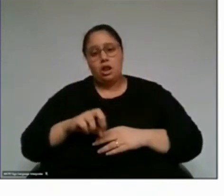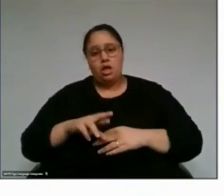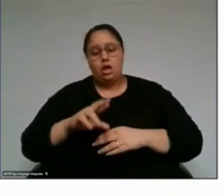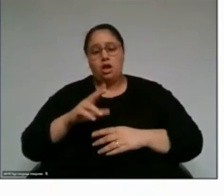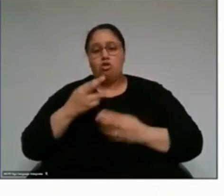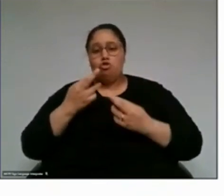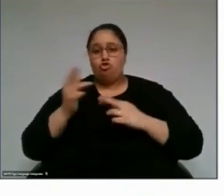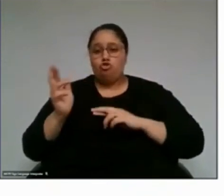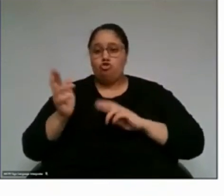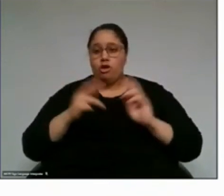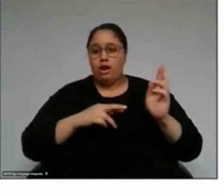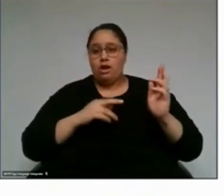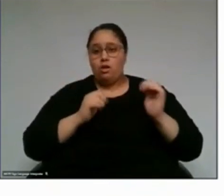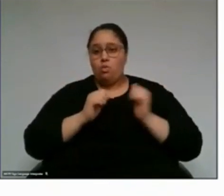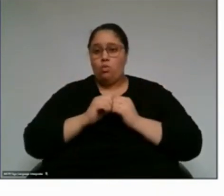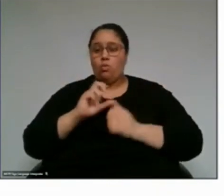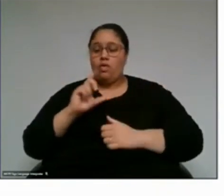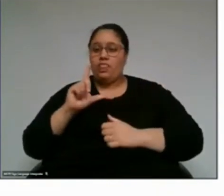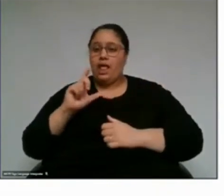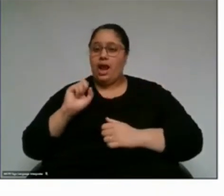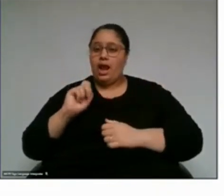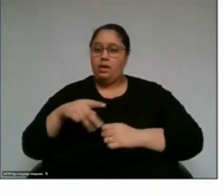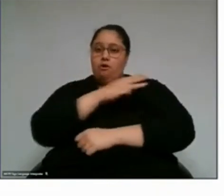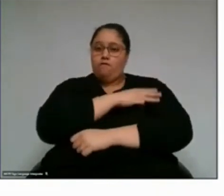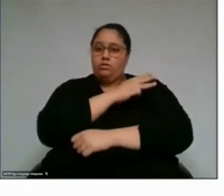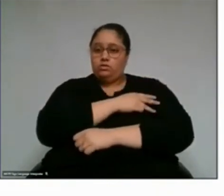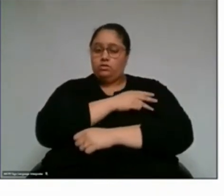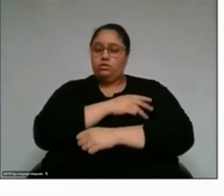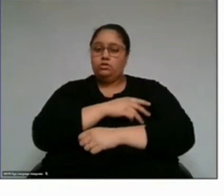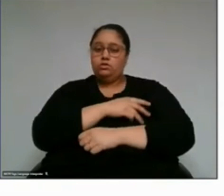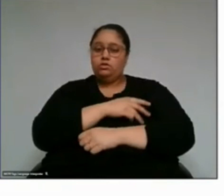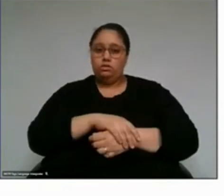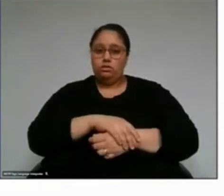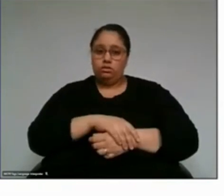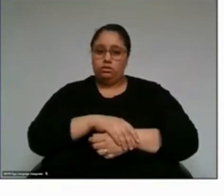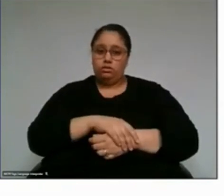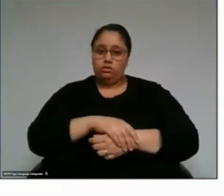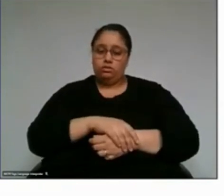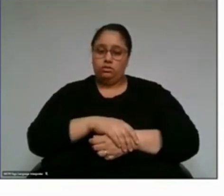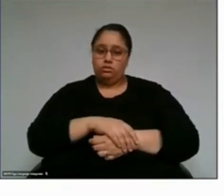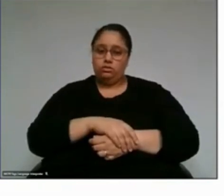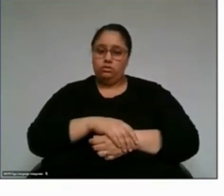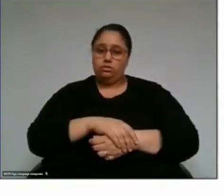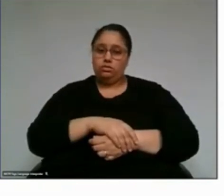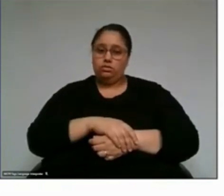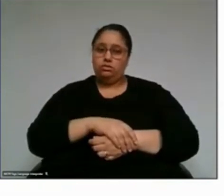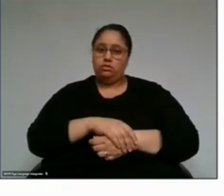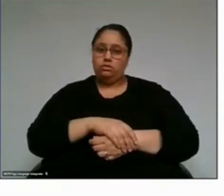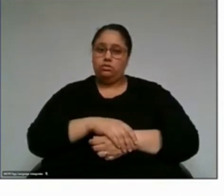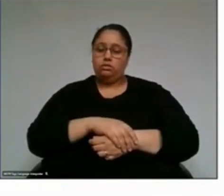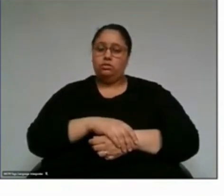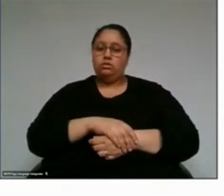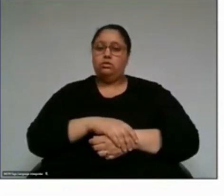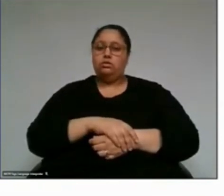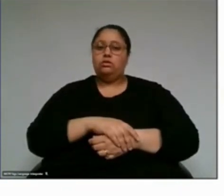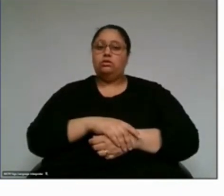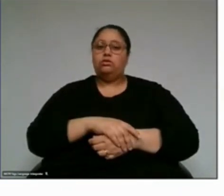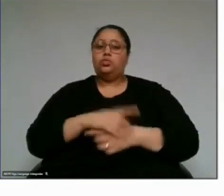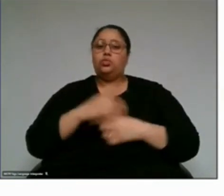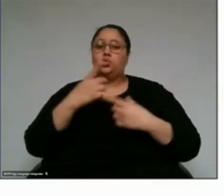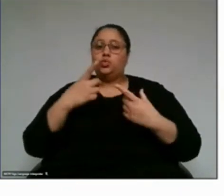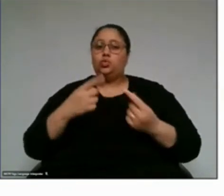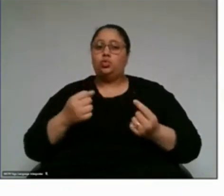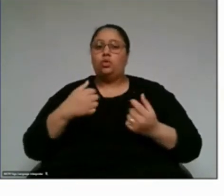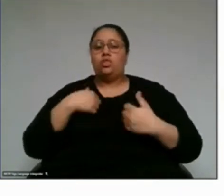ready with their leap officers to effect the laughable arrest of